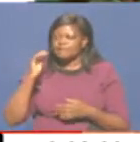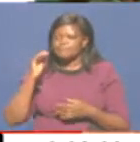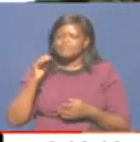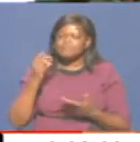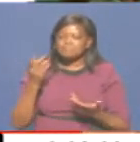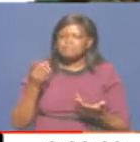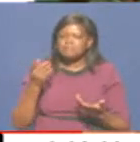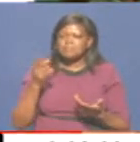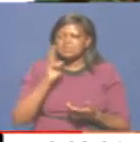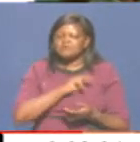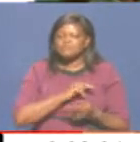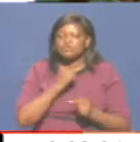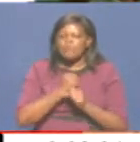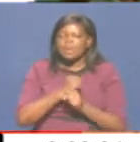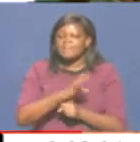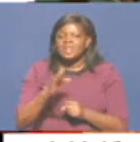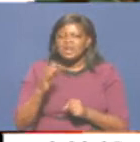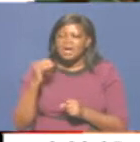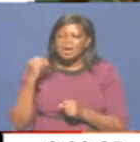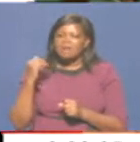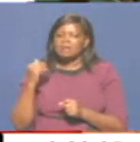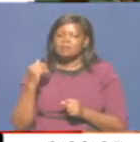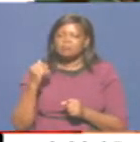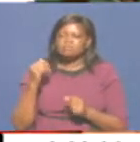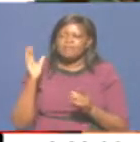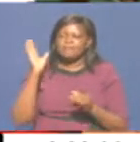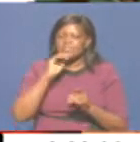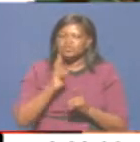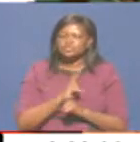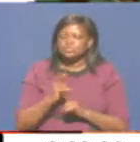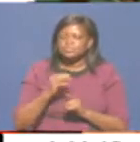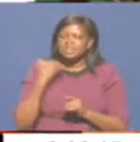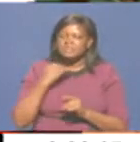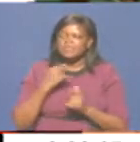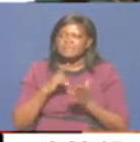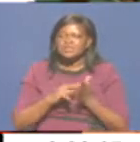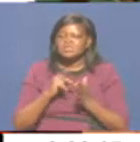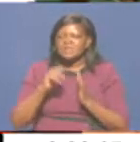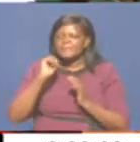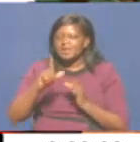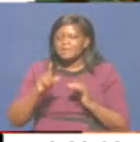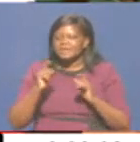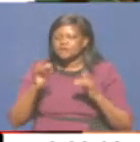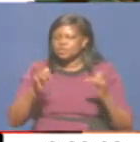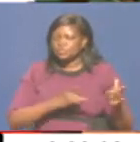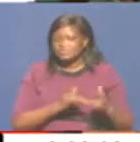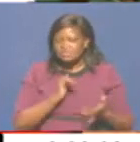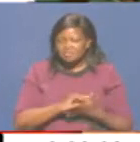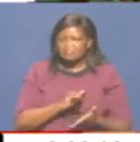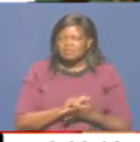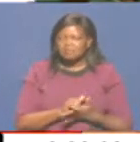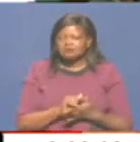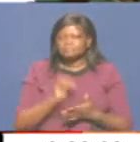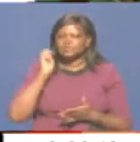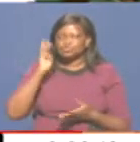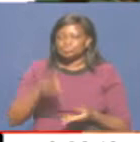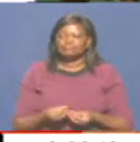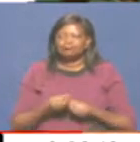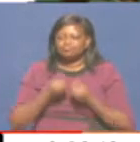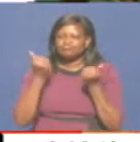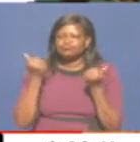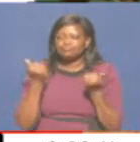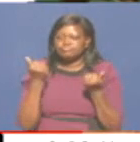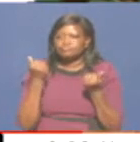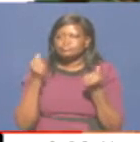are abused by criminals. So again, this bill will take into account the fact that it will address the